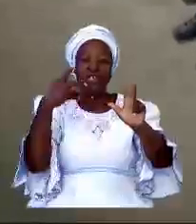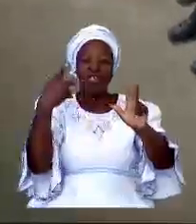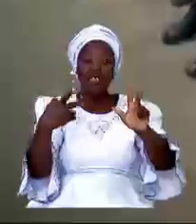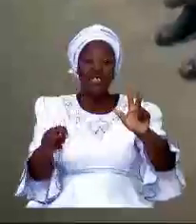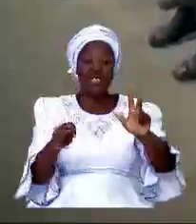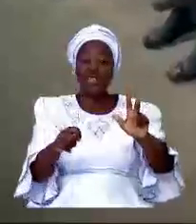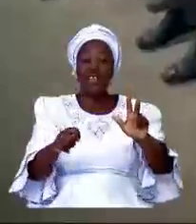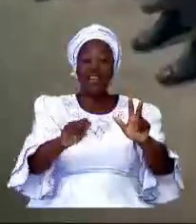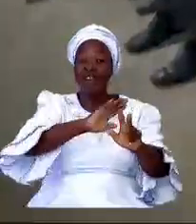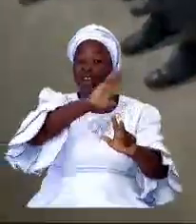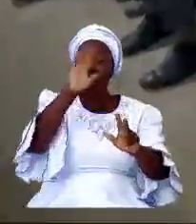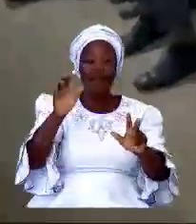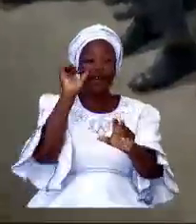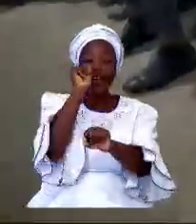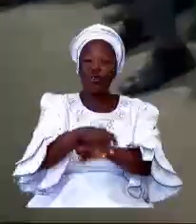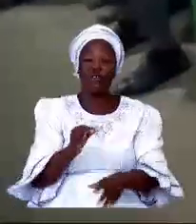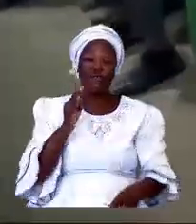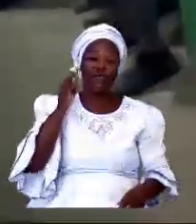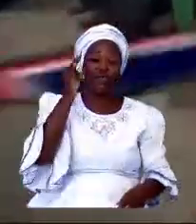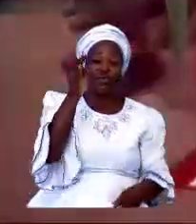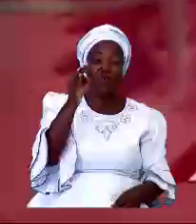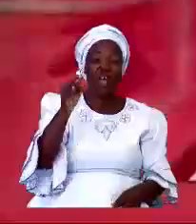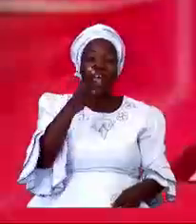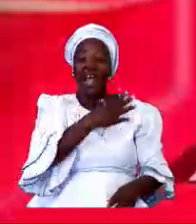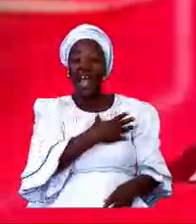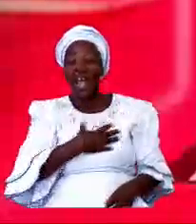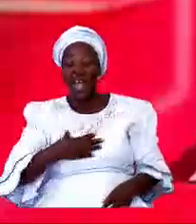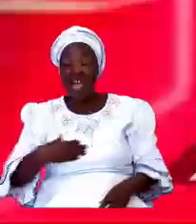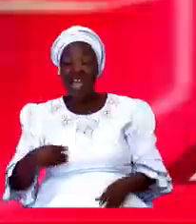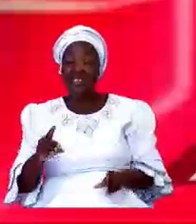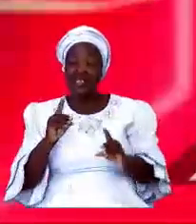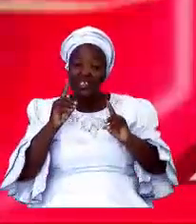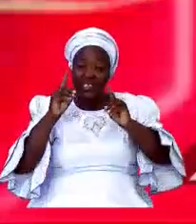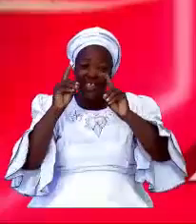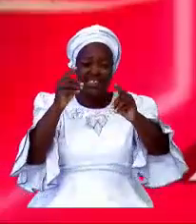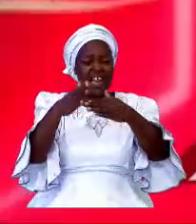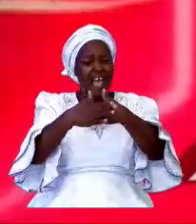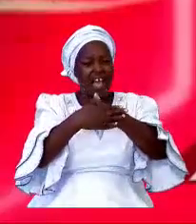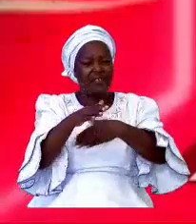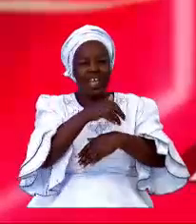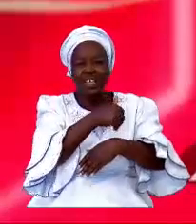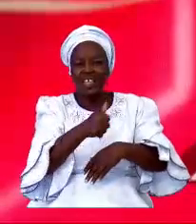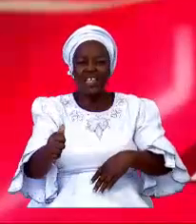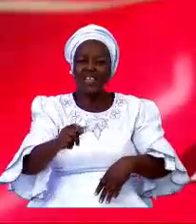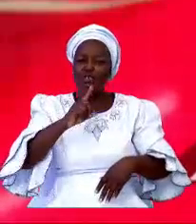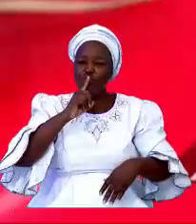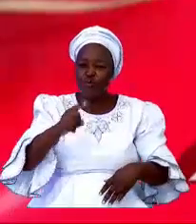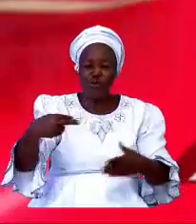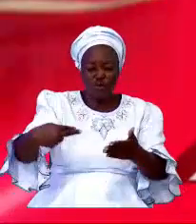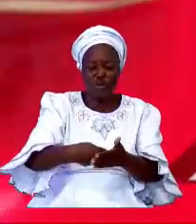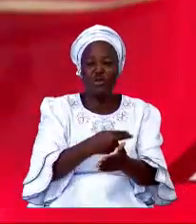three now. The unsurpassable future and